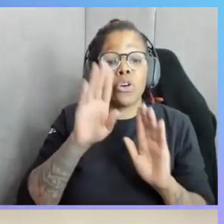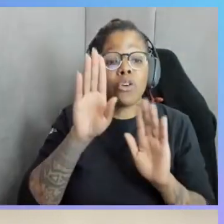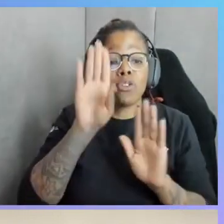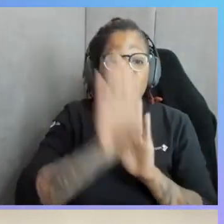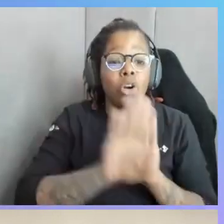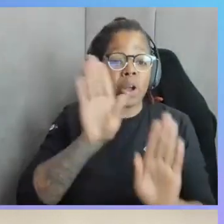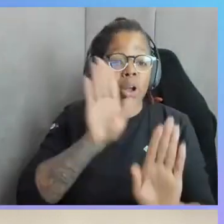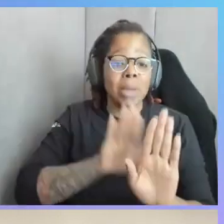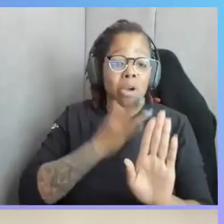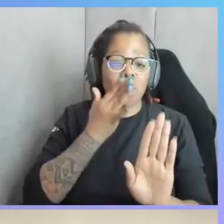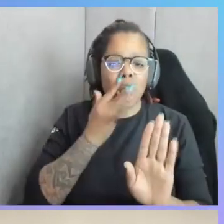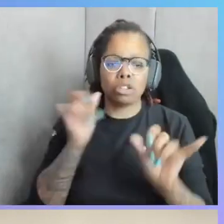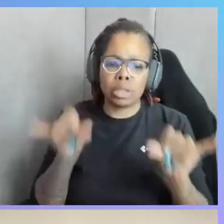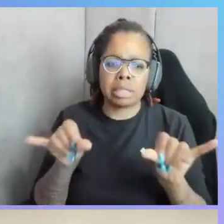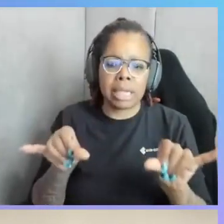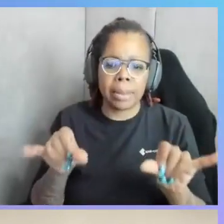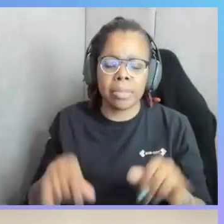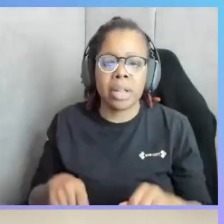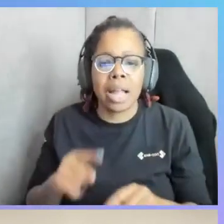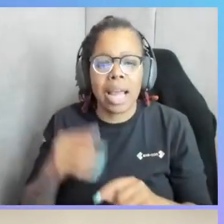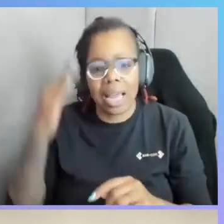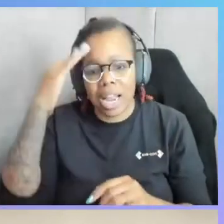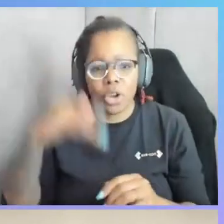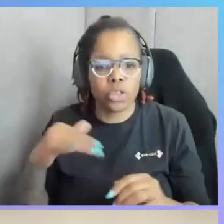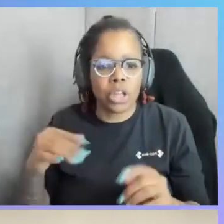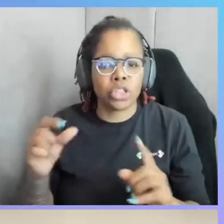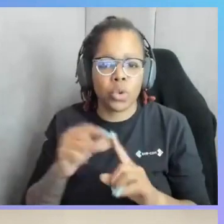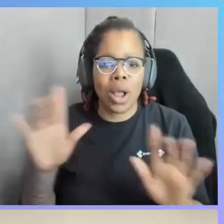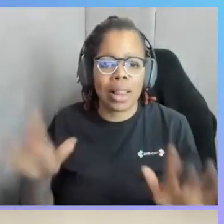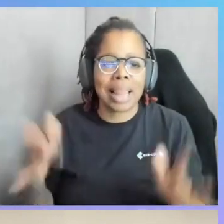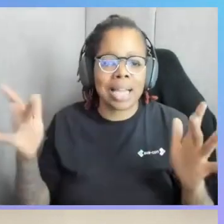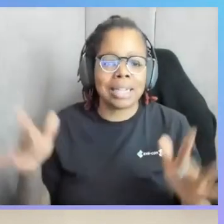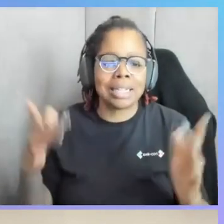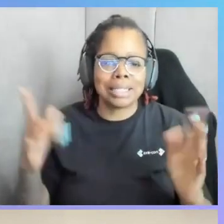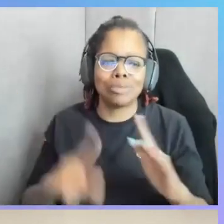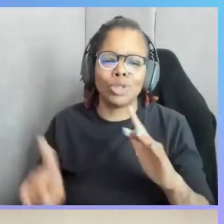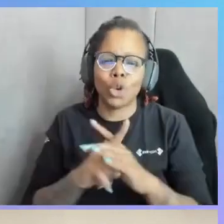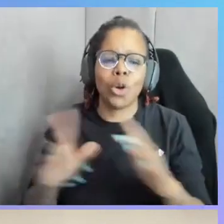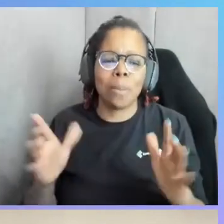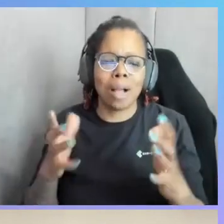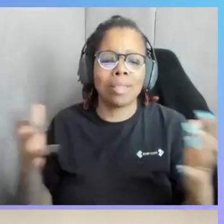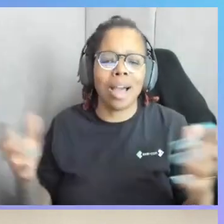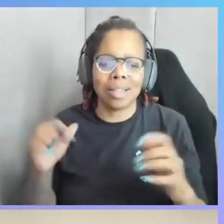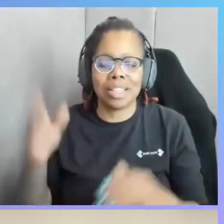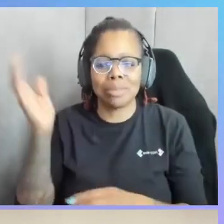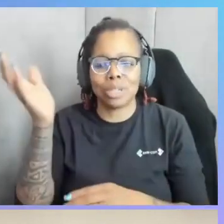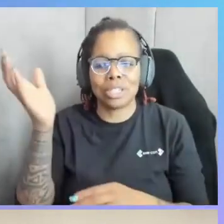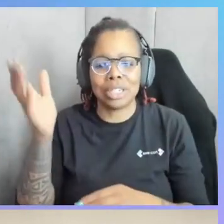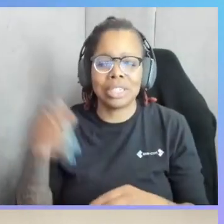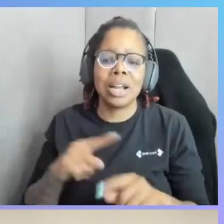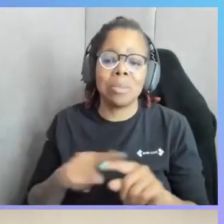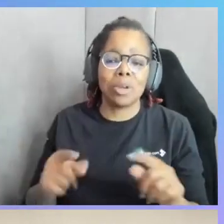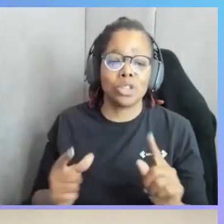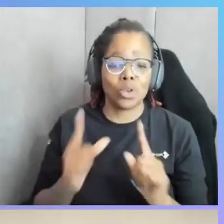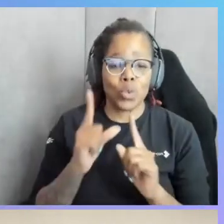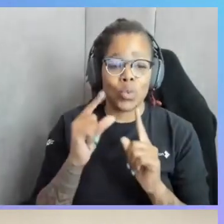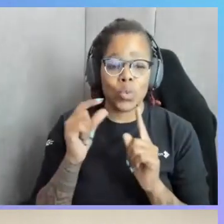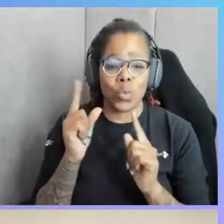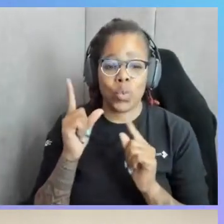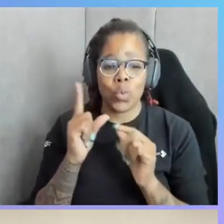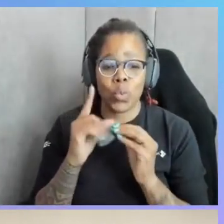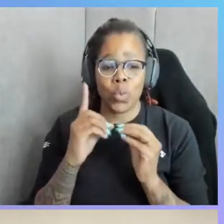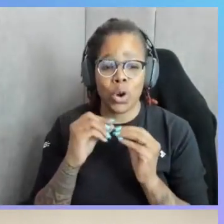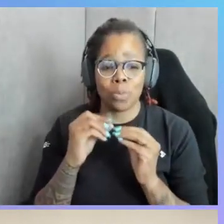good. And I know the word lightness has appeared a lot in this presentation, so bear with me, but there is one more term that uses